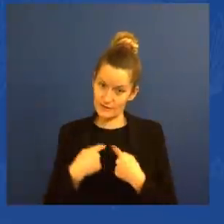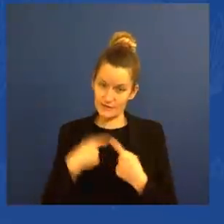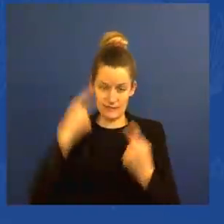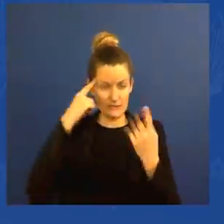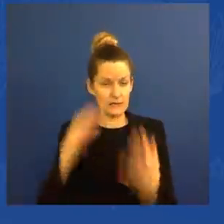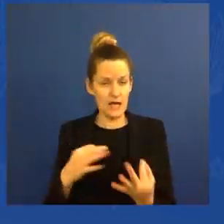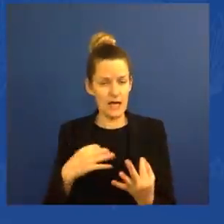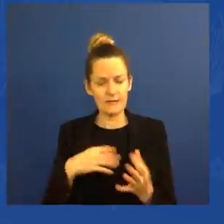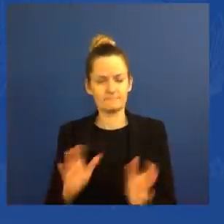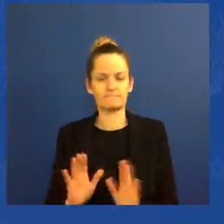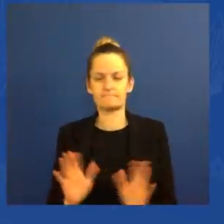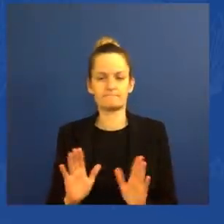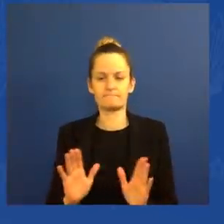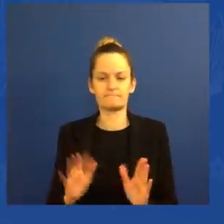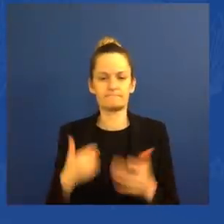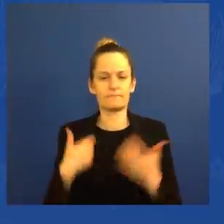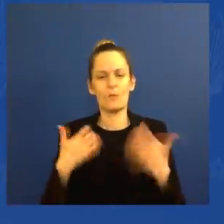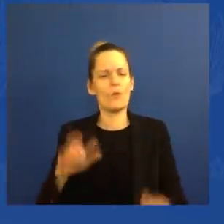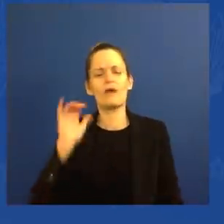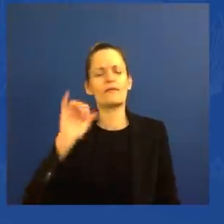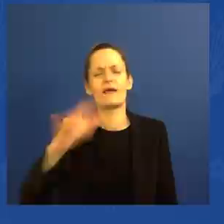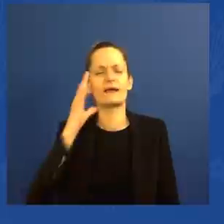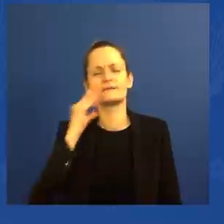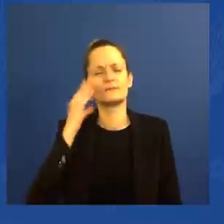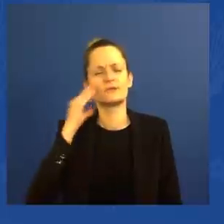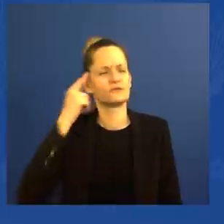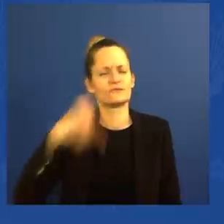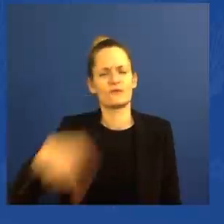everyone along, every single person in America.